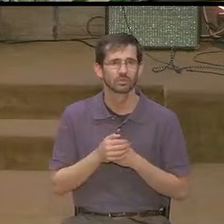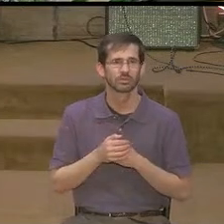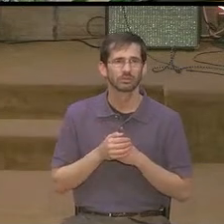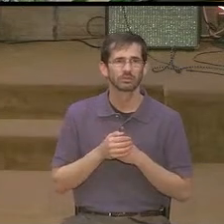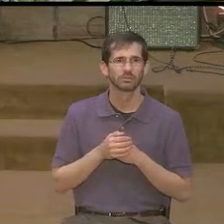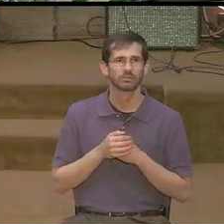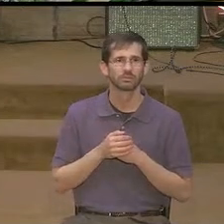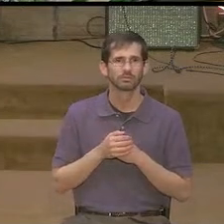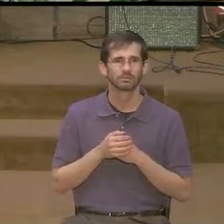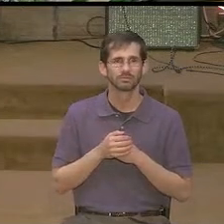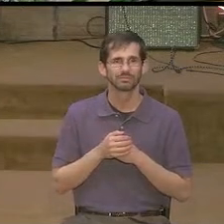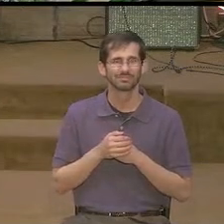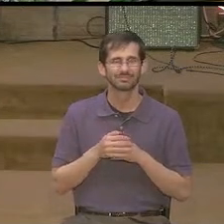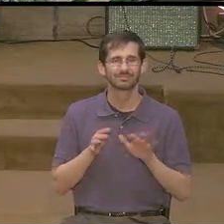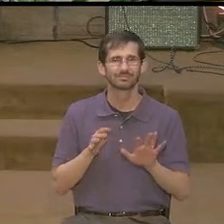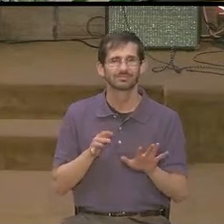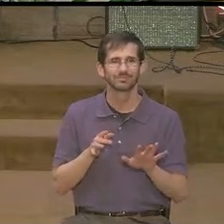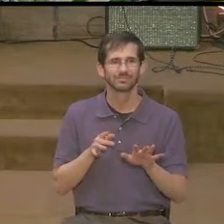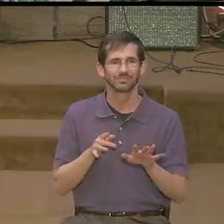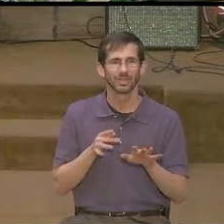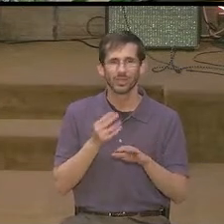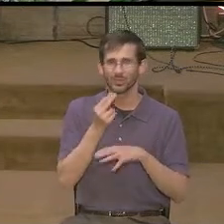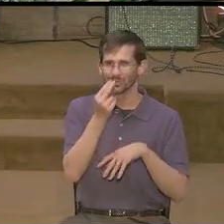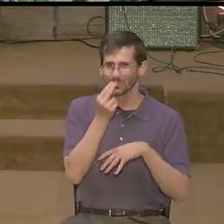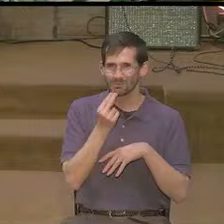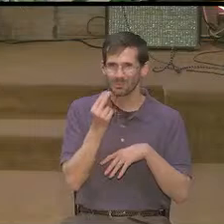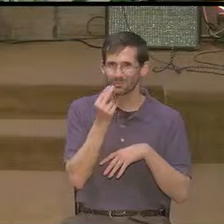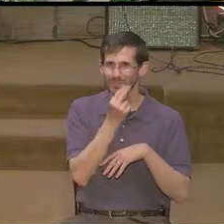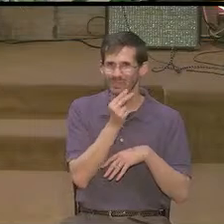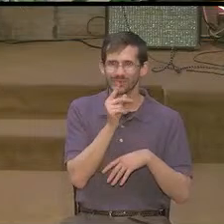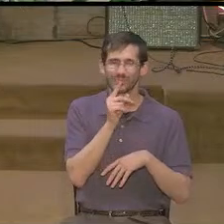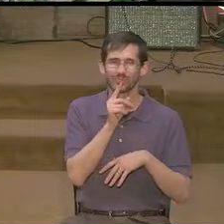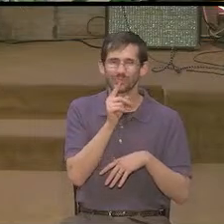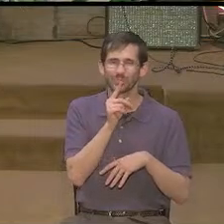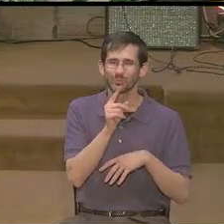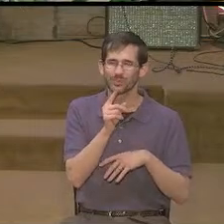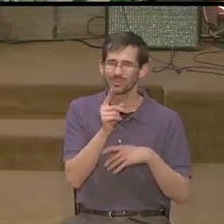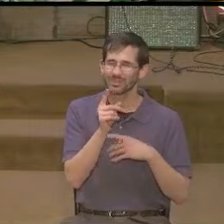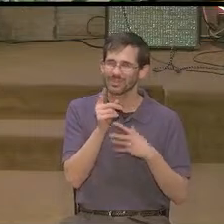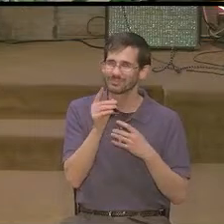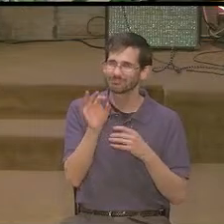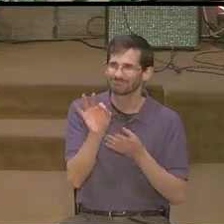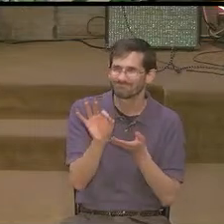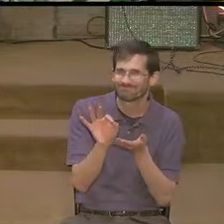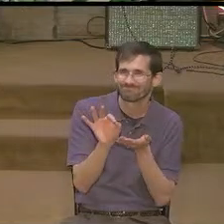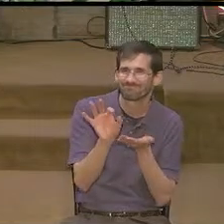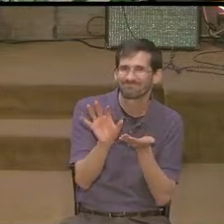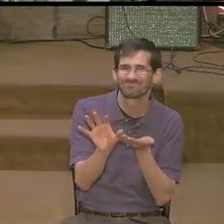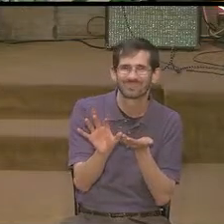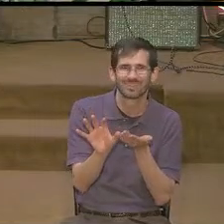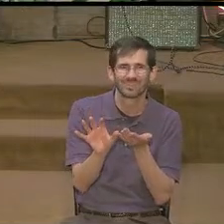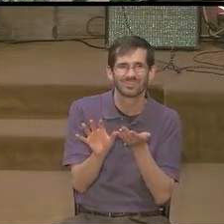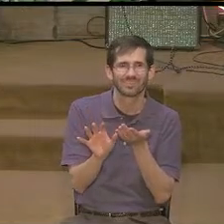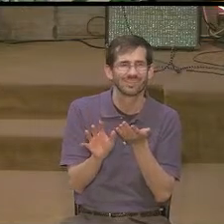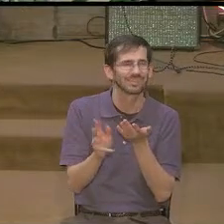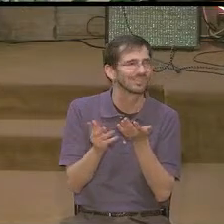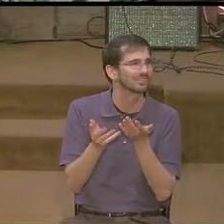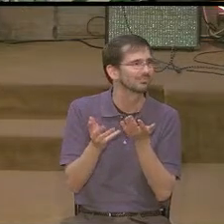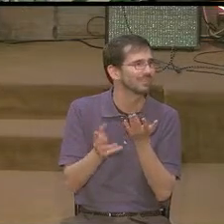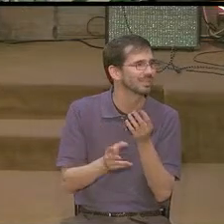It's in this element of communion that really, really adds that extra.